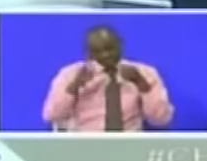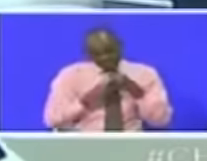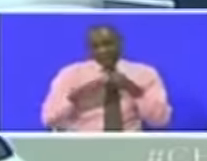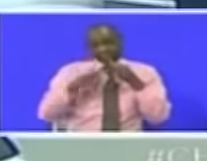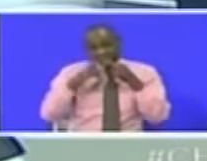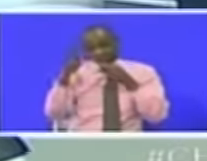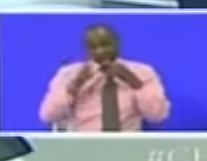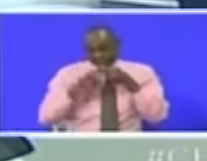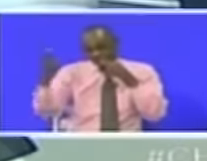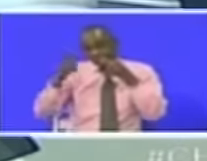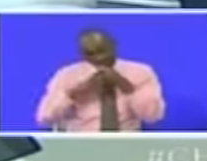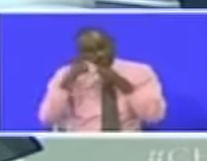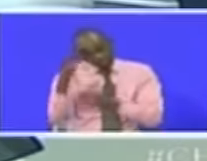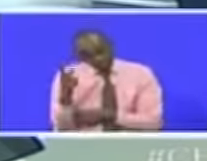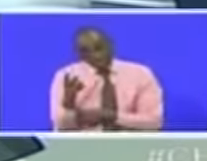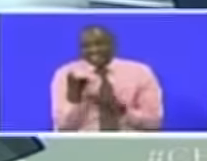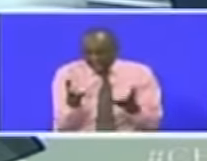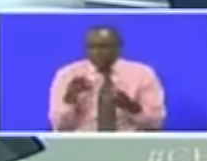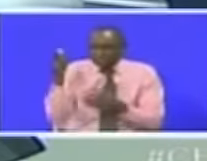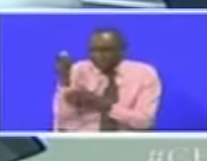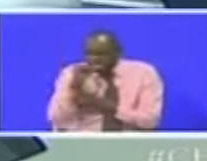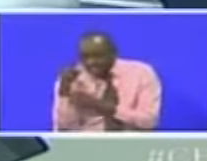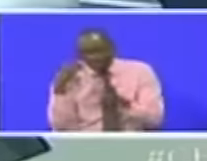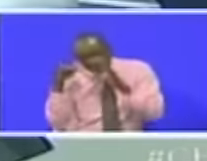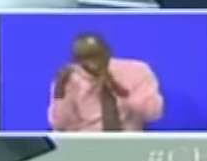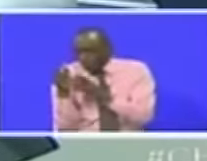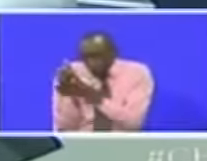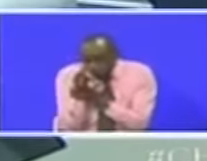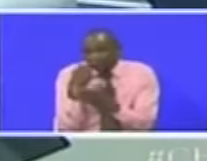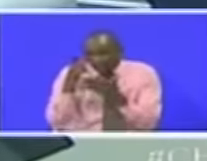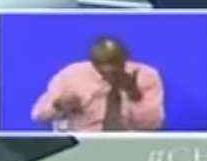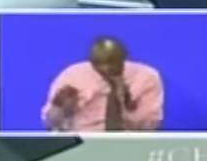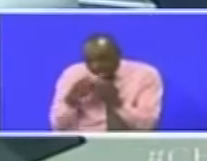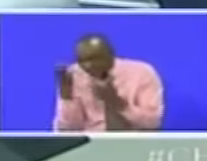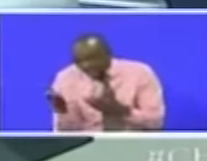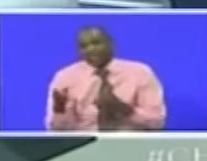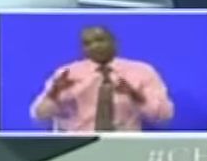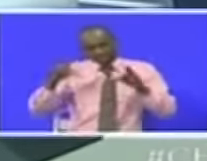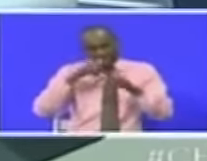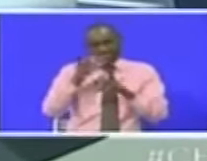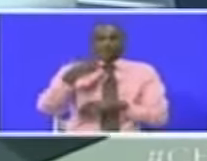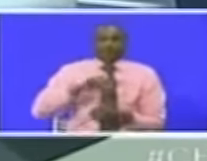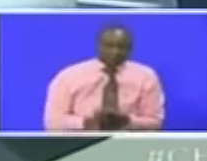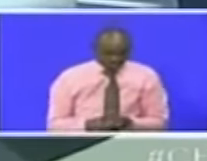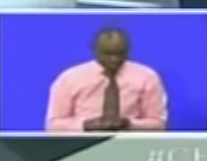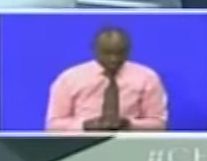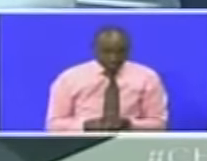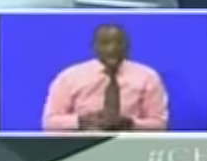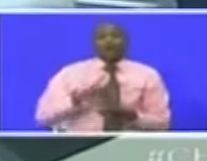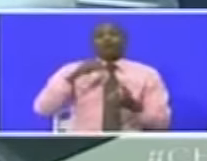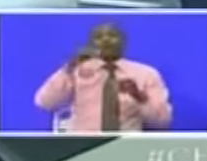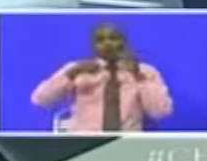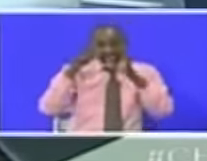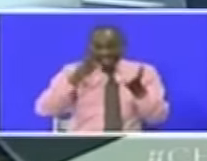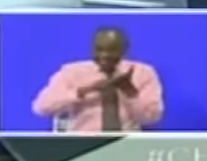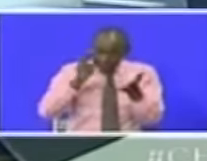0706-727272. Send us a picture, take a video, a short one, and we will share that right here on Checkpoint. So lest we forget, the voter registration